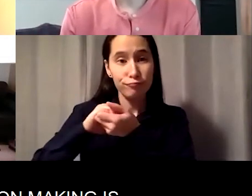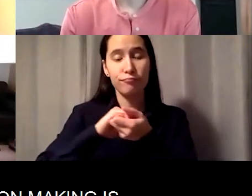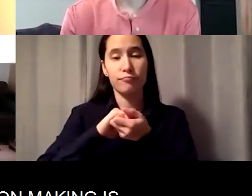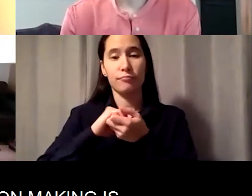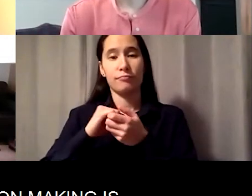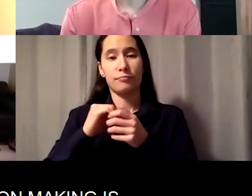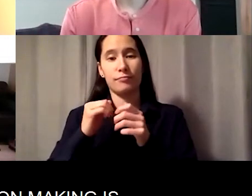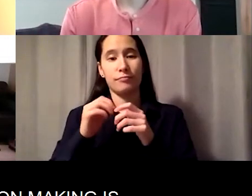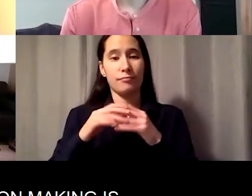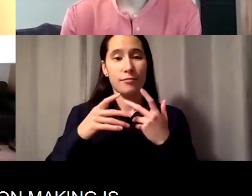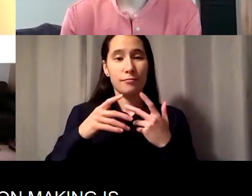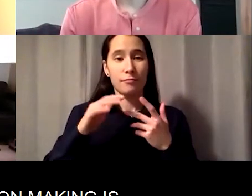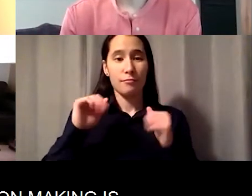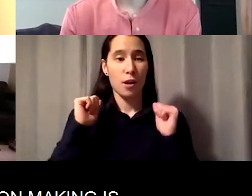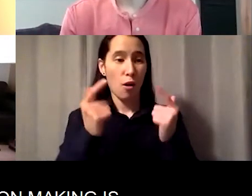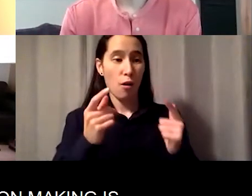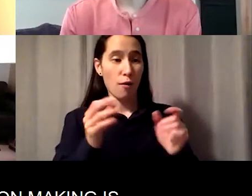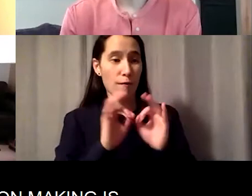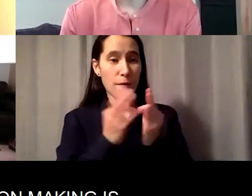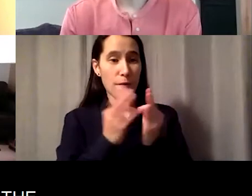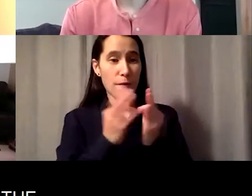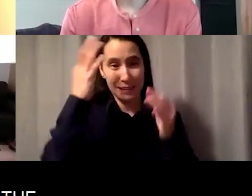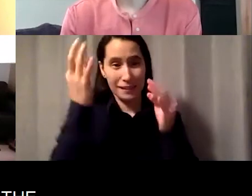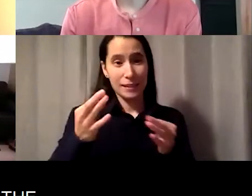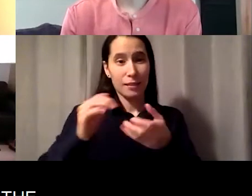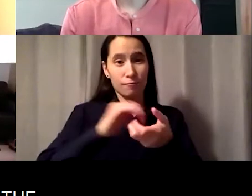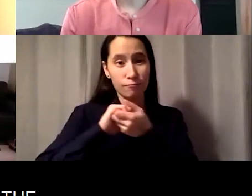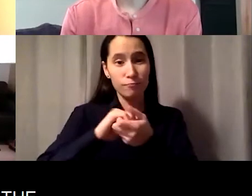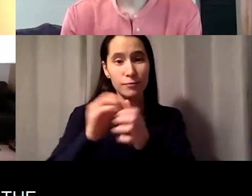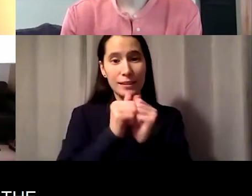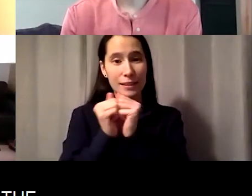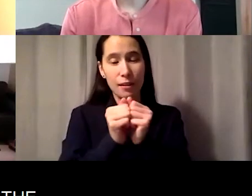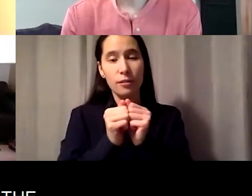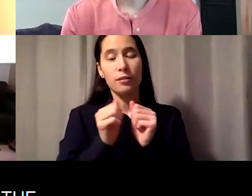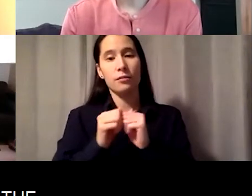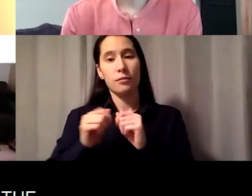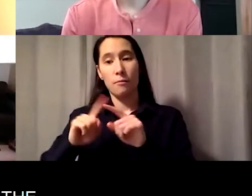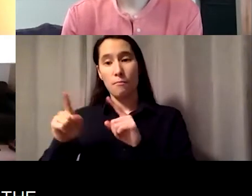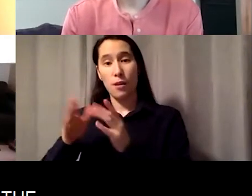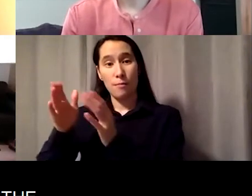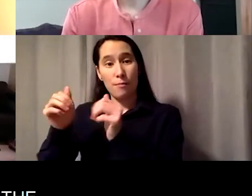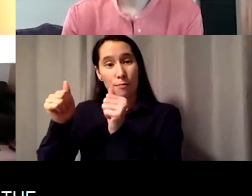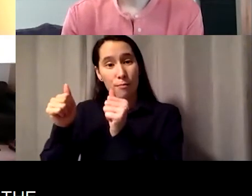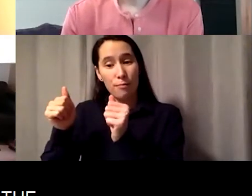collective decision-making is generally not made by the minority.